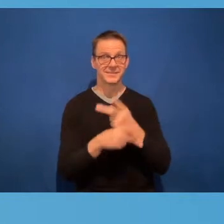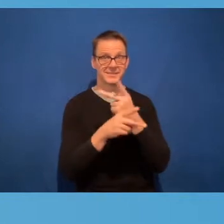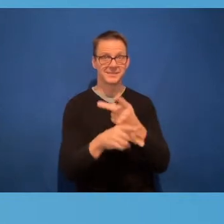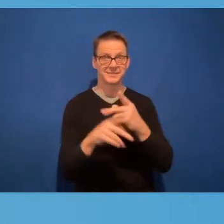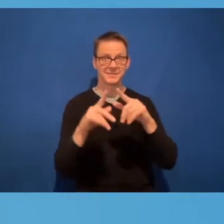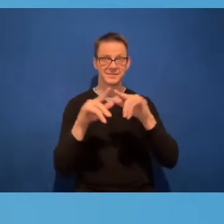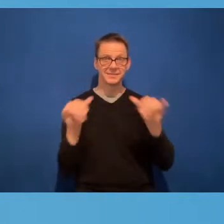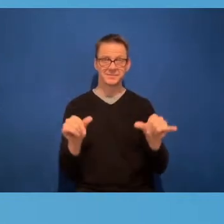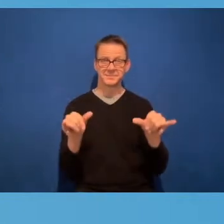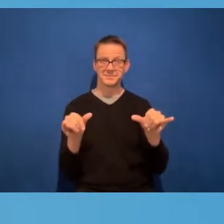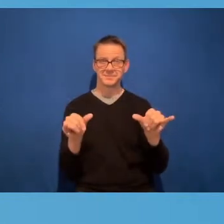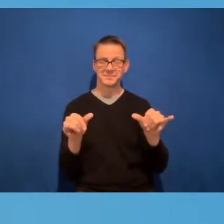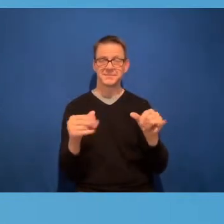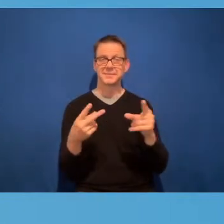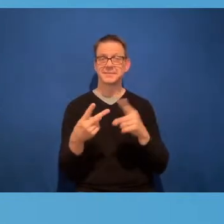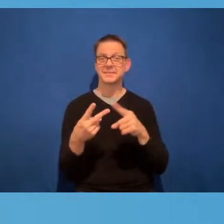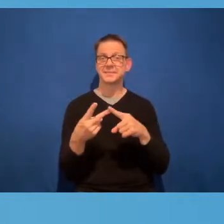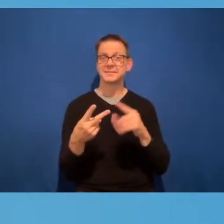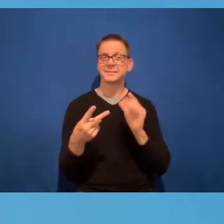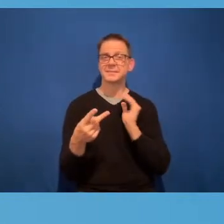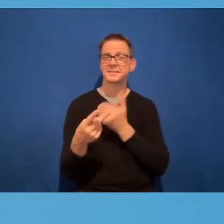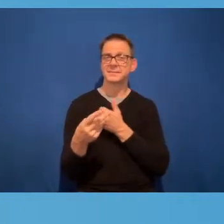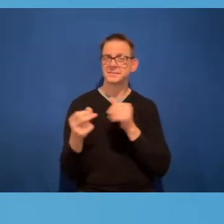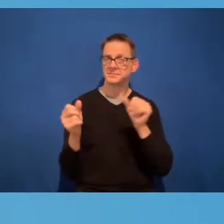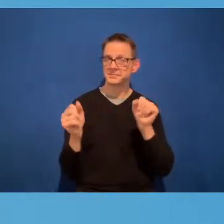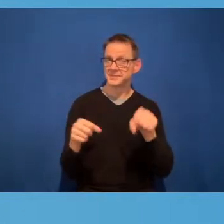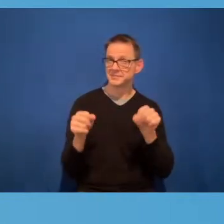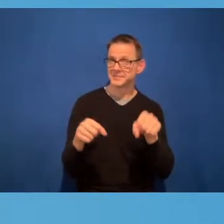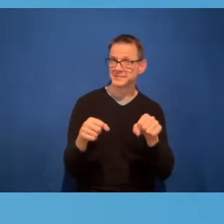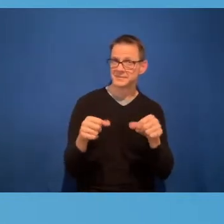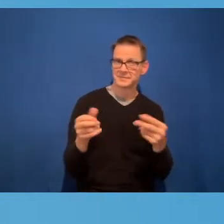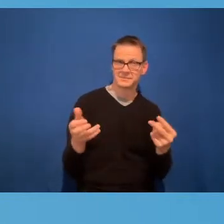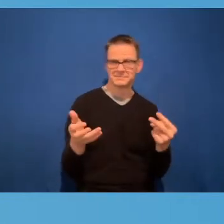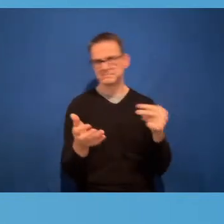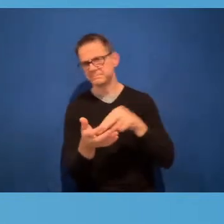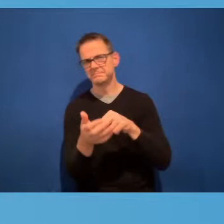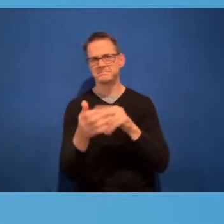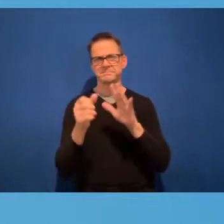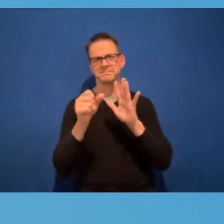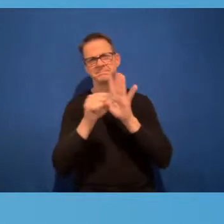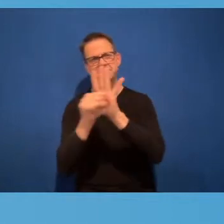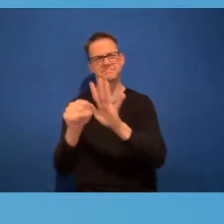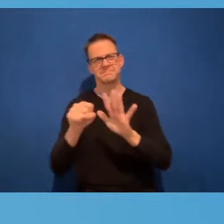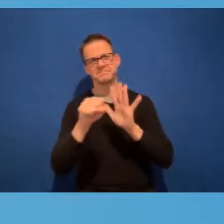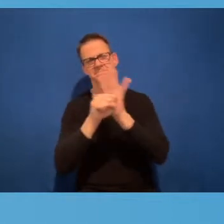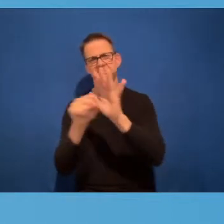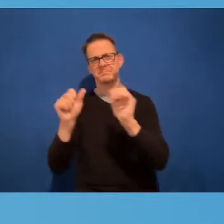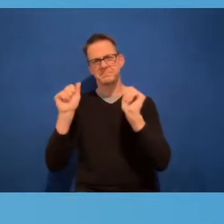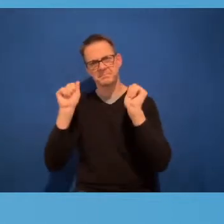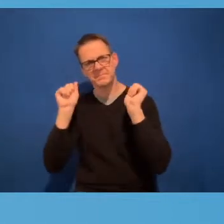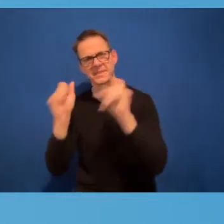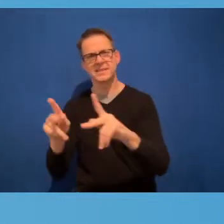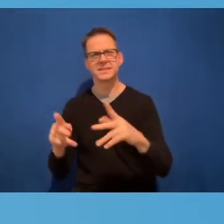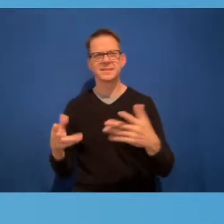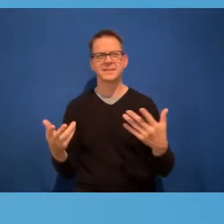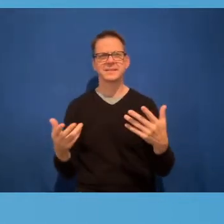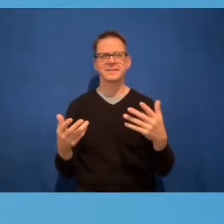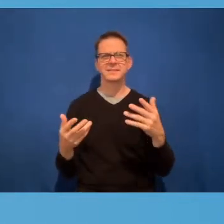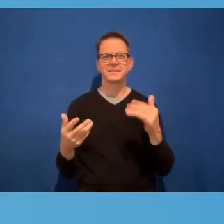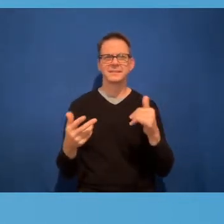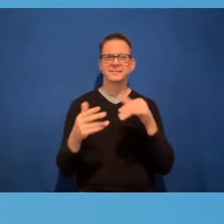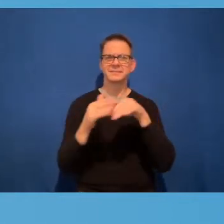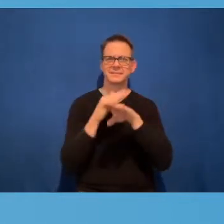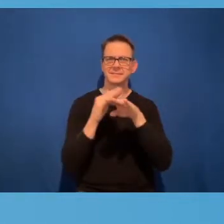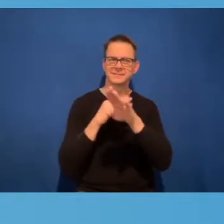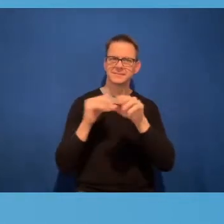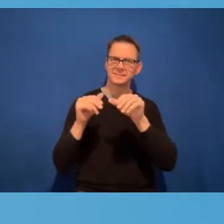ability to stand up when push comes to shove, to make sure that access remains. So on